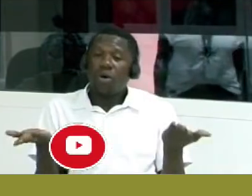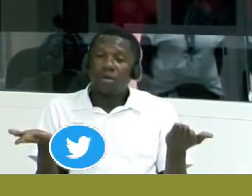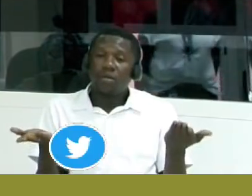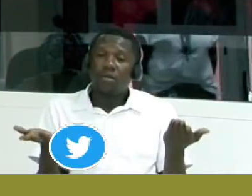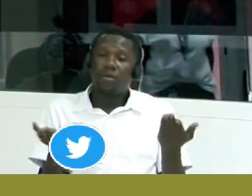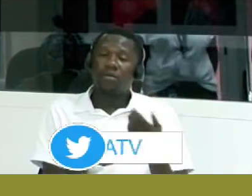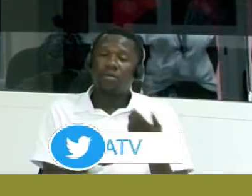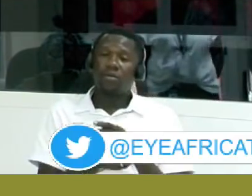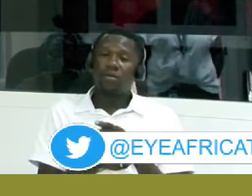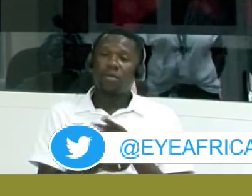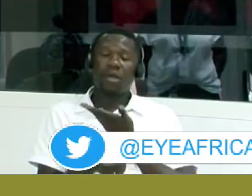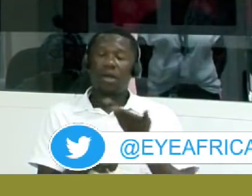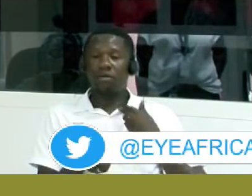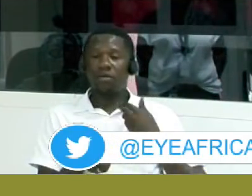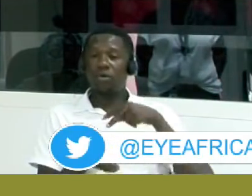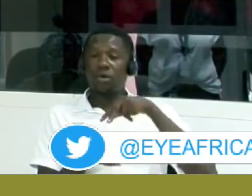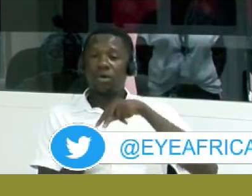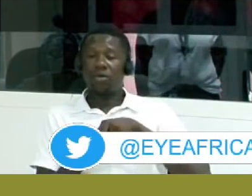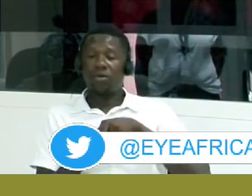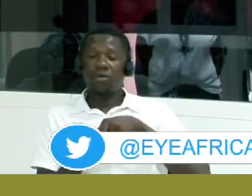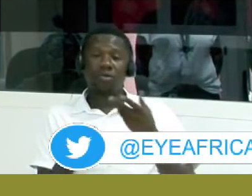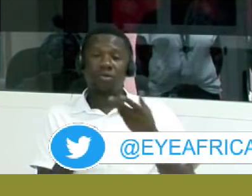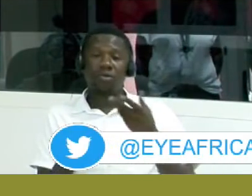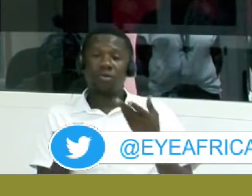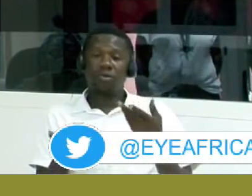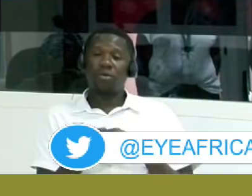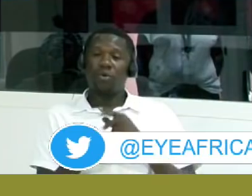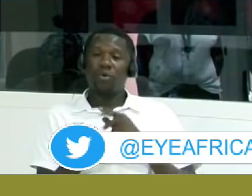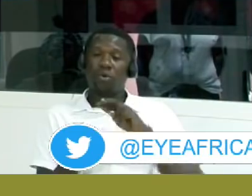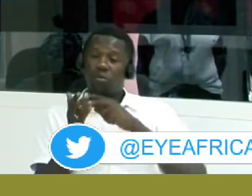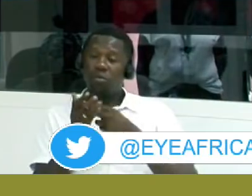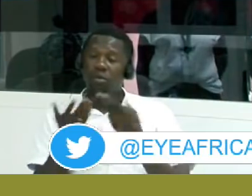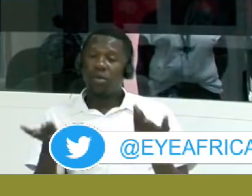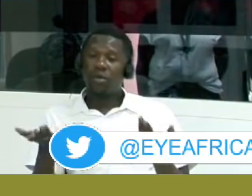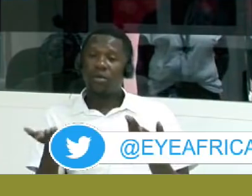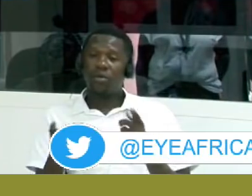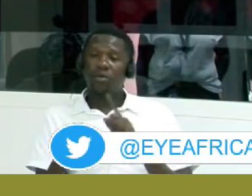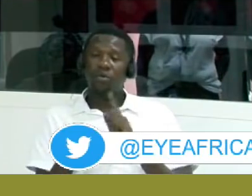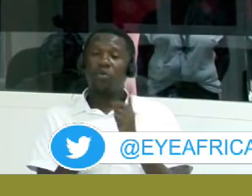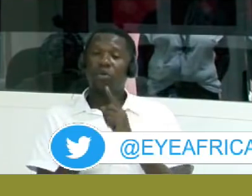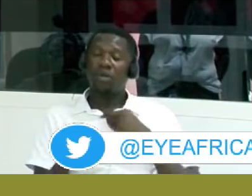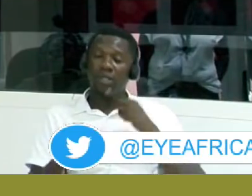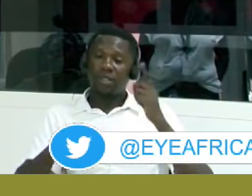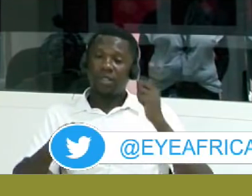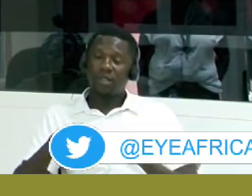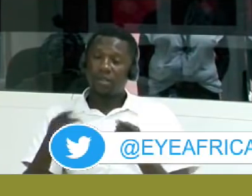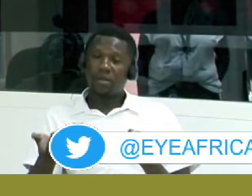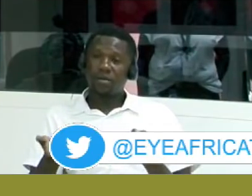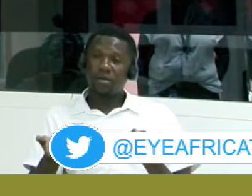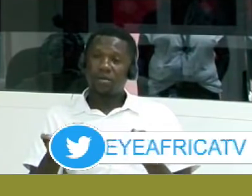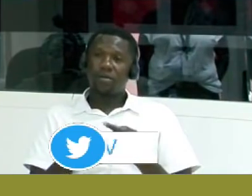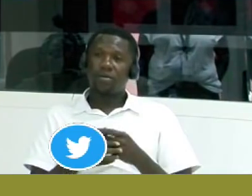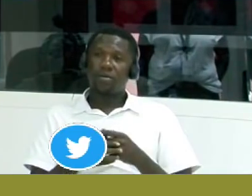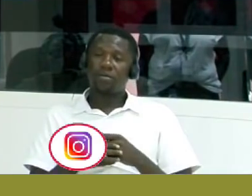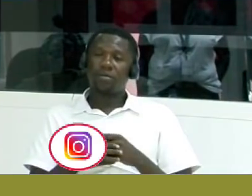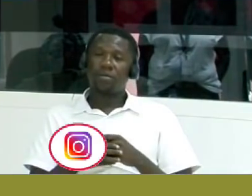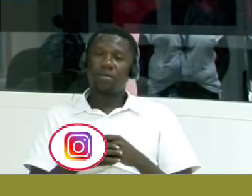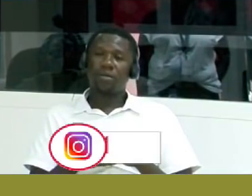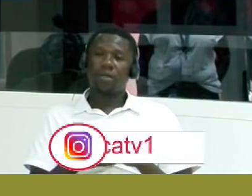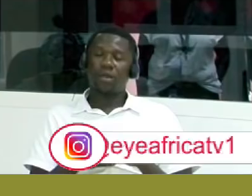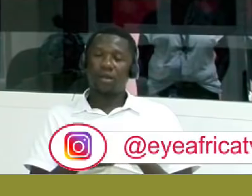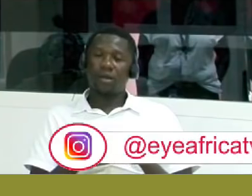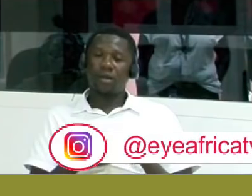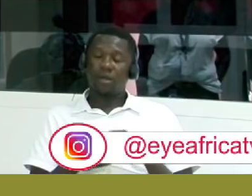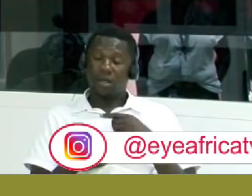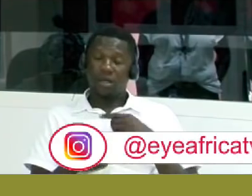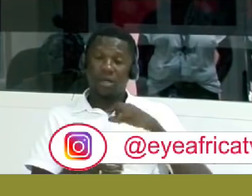on. What do you mean by that? Because what would I charge them for? Insubordination. No, they did not